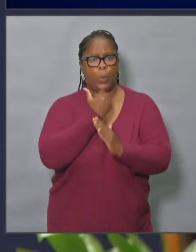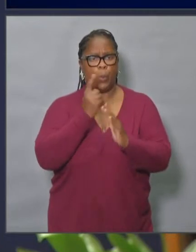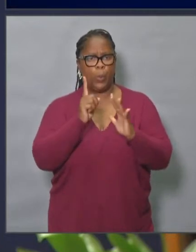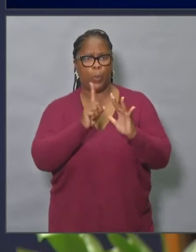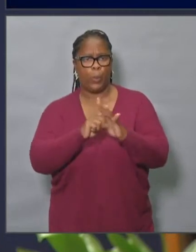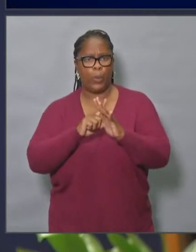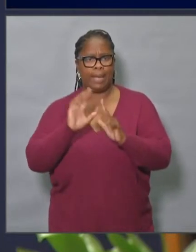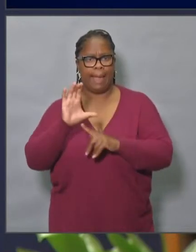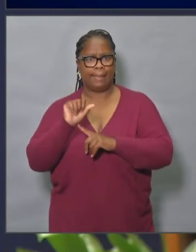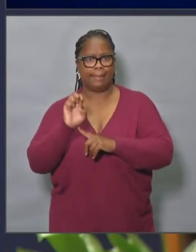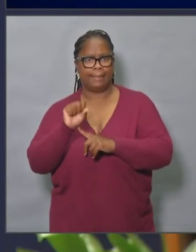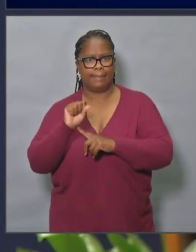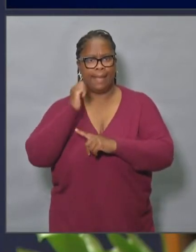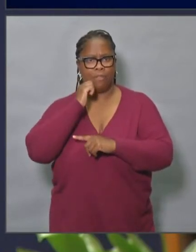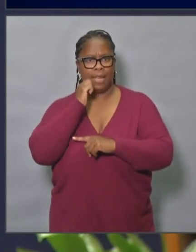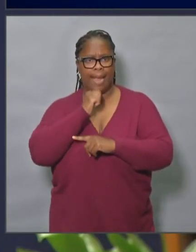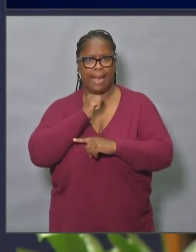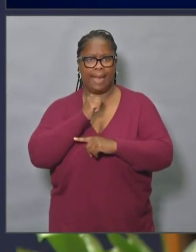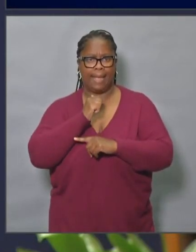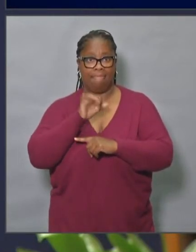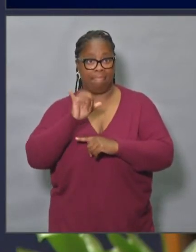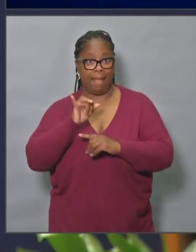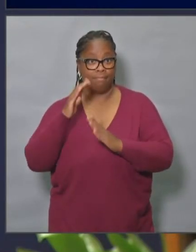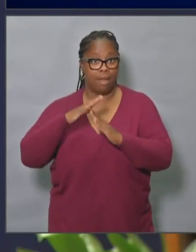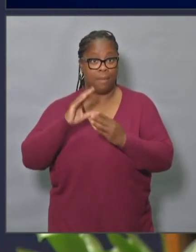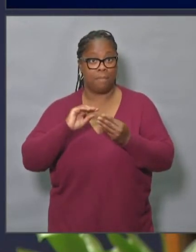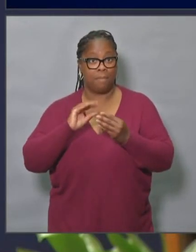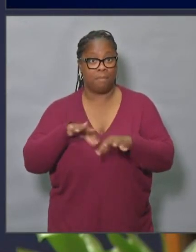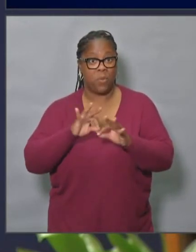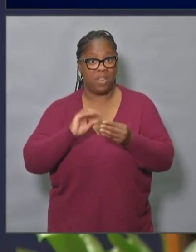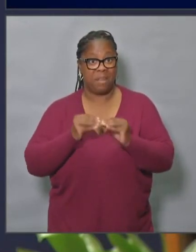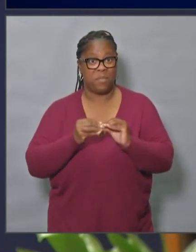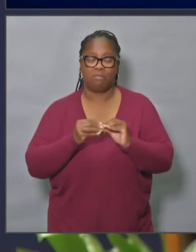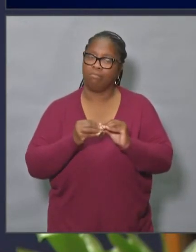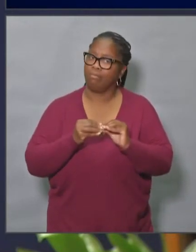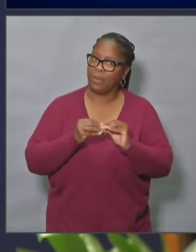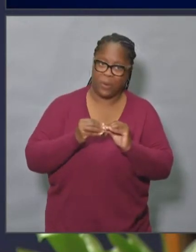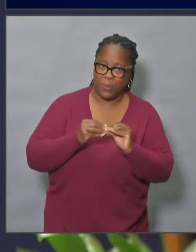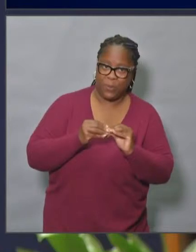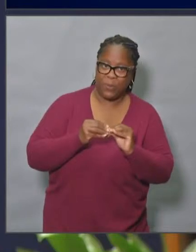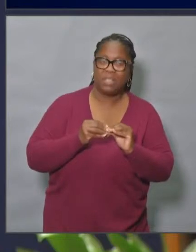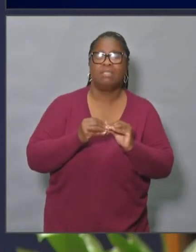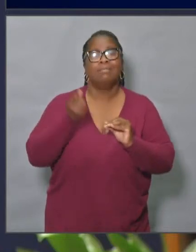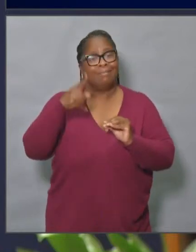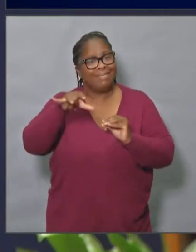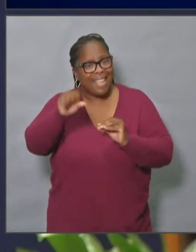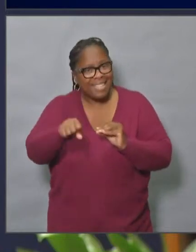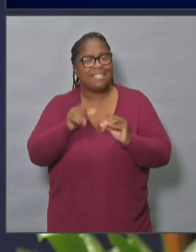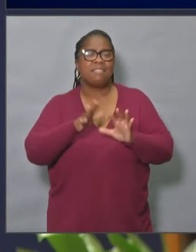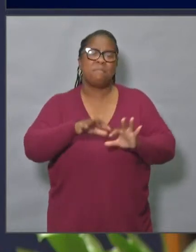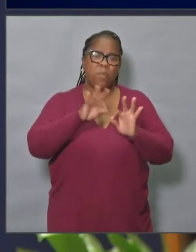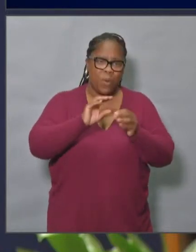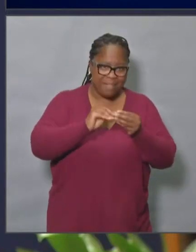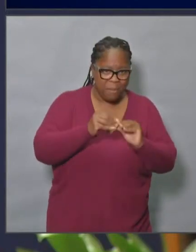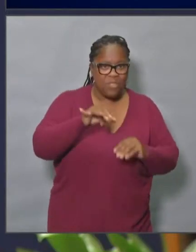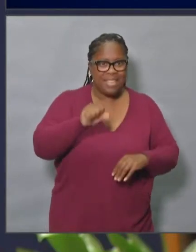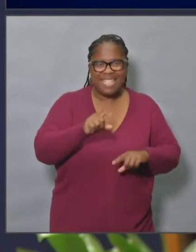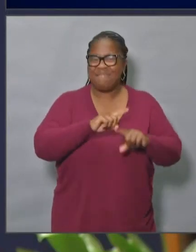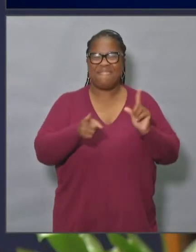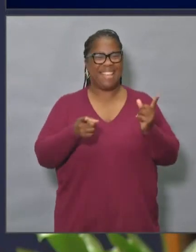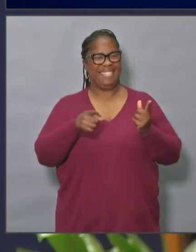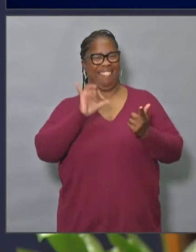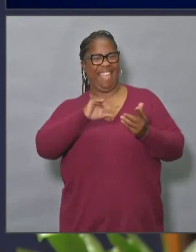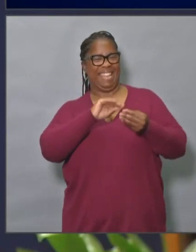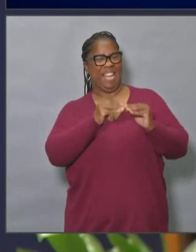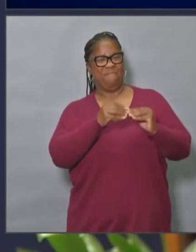true. The number of new cases reported daily, while important and helpful to follow, is a very difficult number to